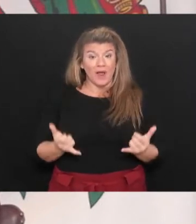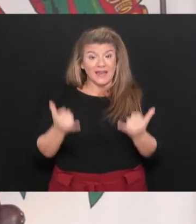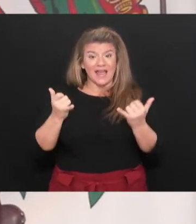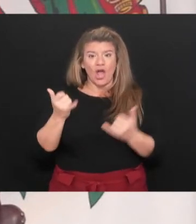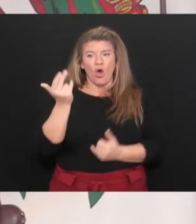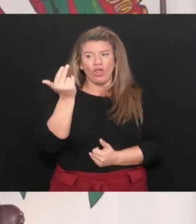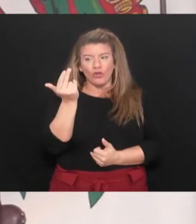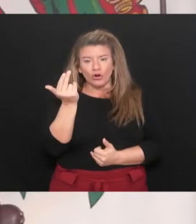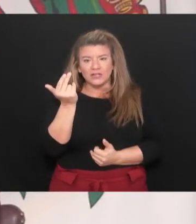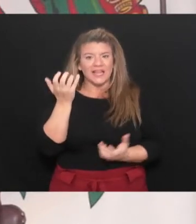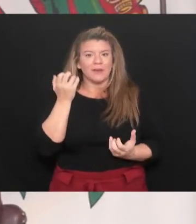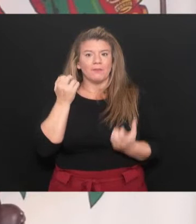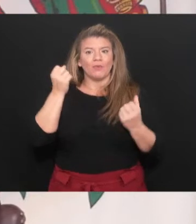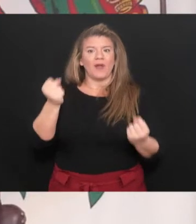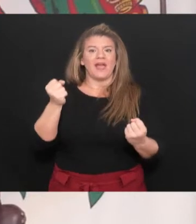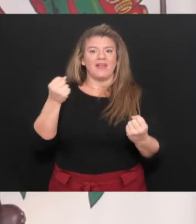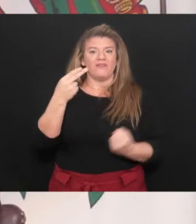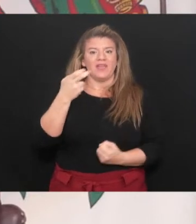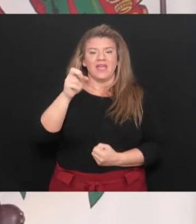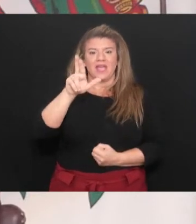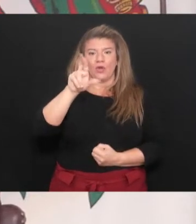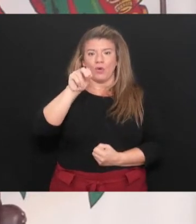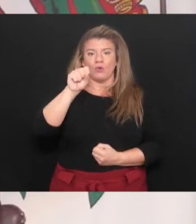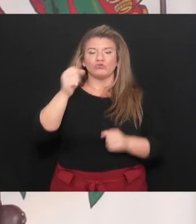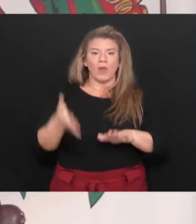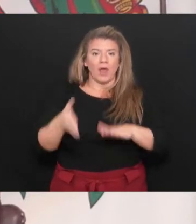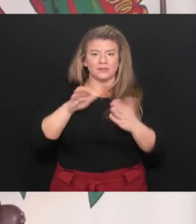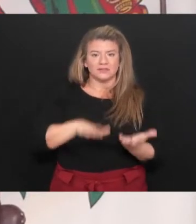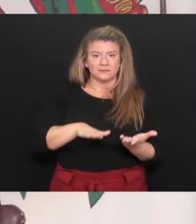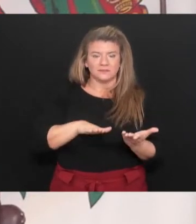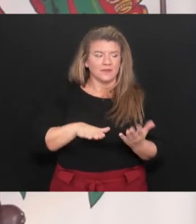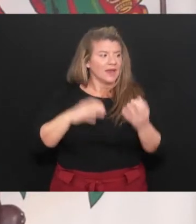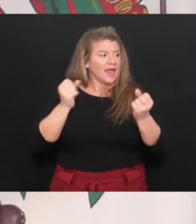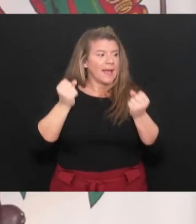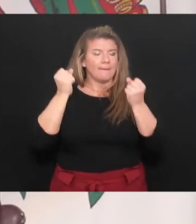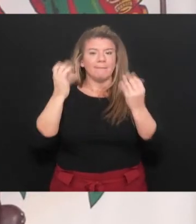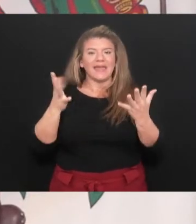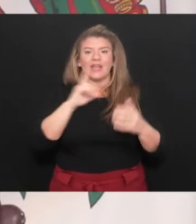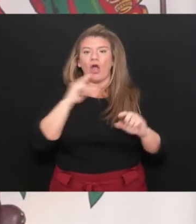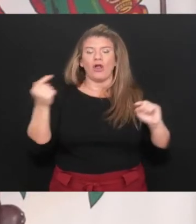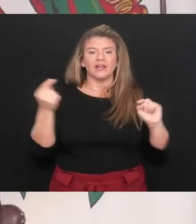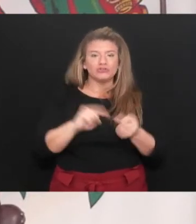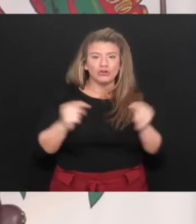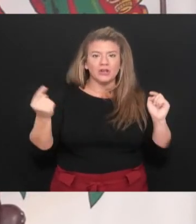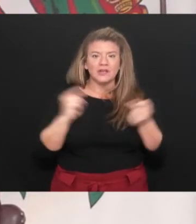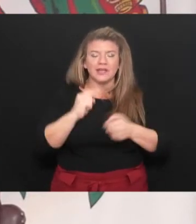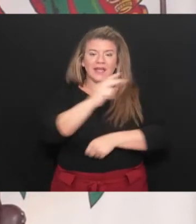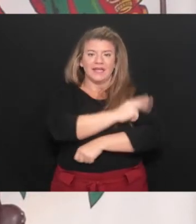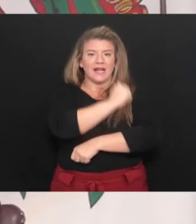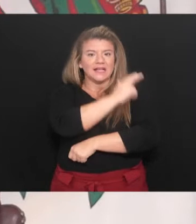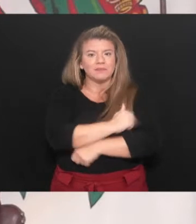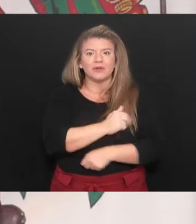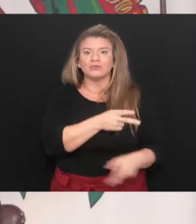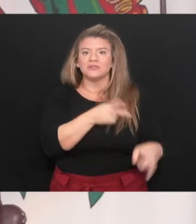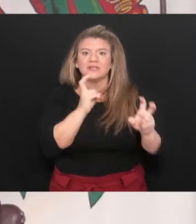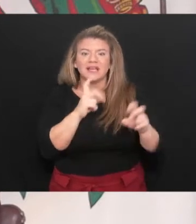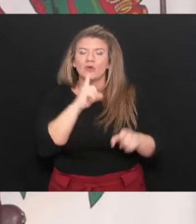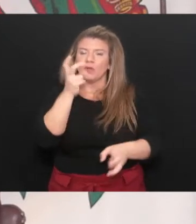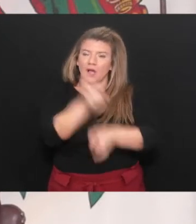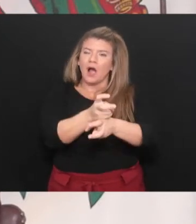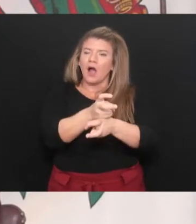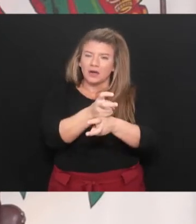brave heroes that we lost, and many are injured and in the hospital and are in really tough